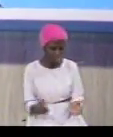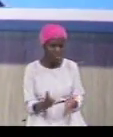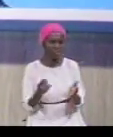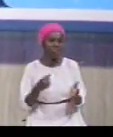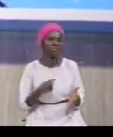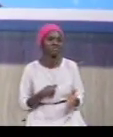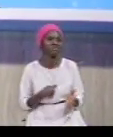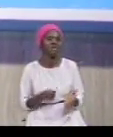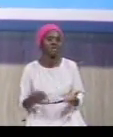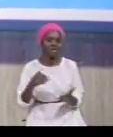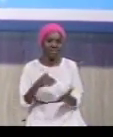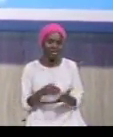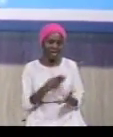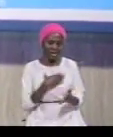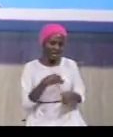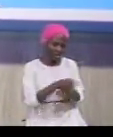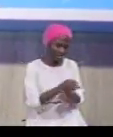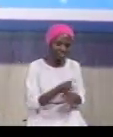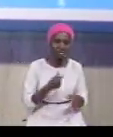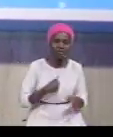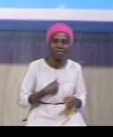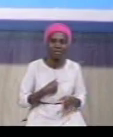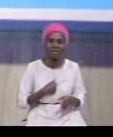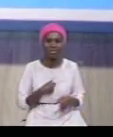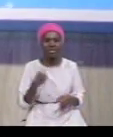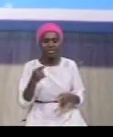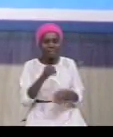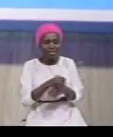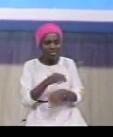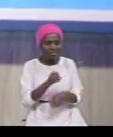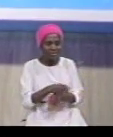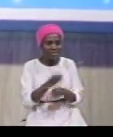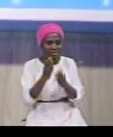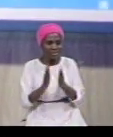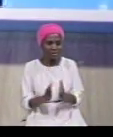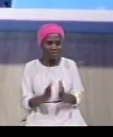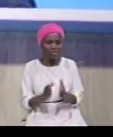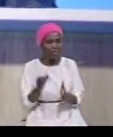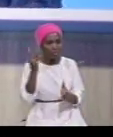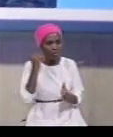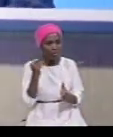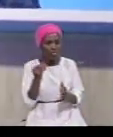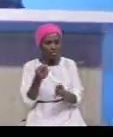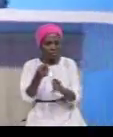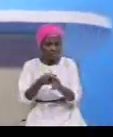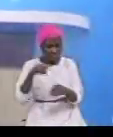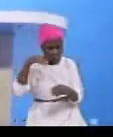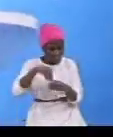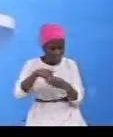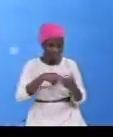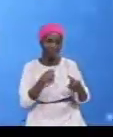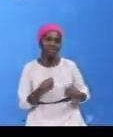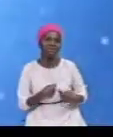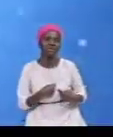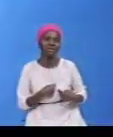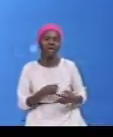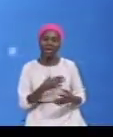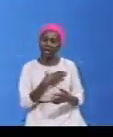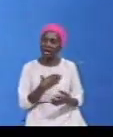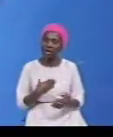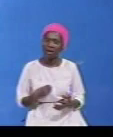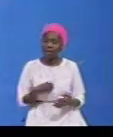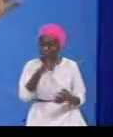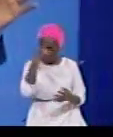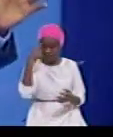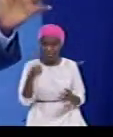me and counsel me. The counselor was on the inside, because the word of God comes to